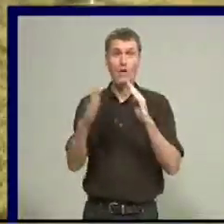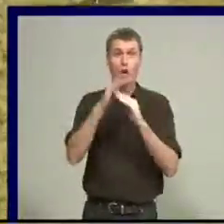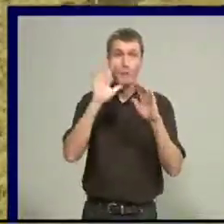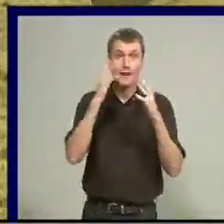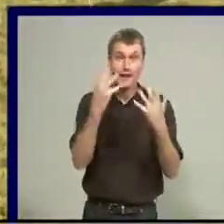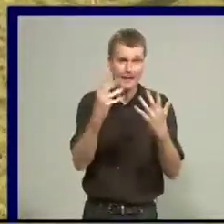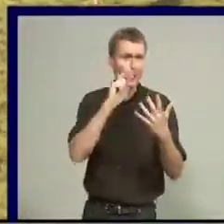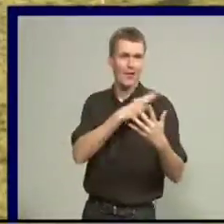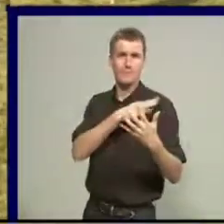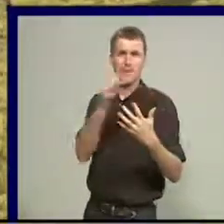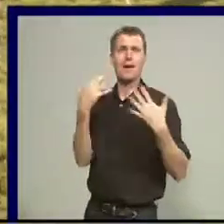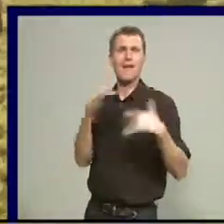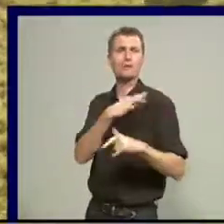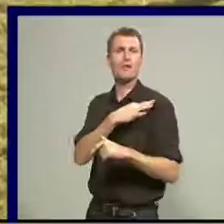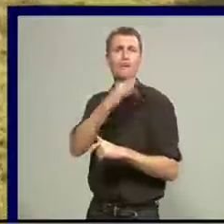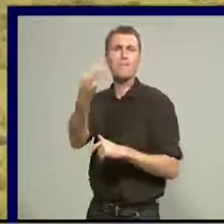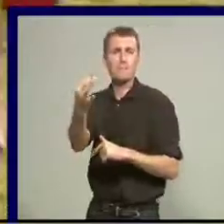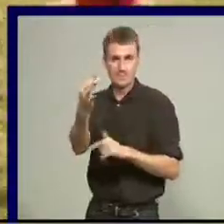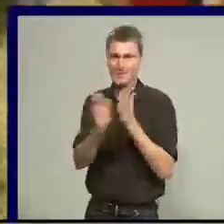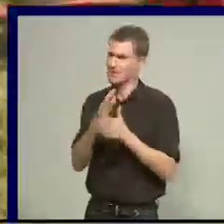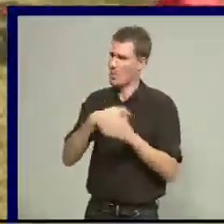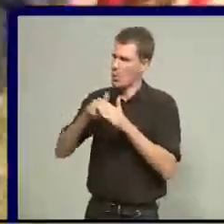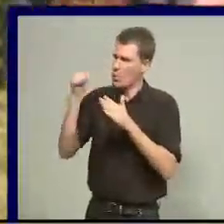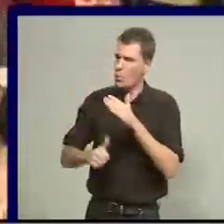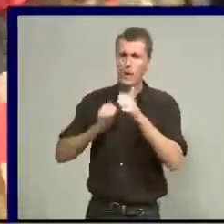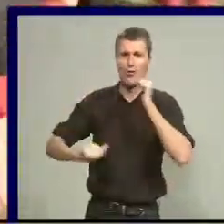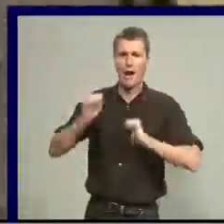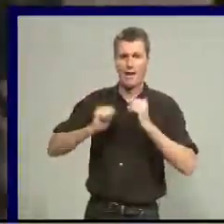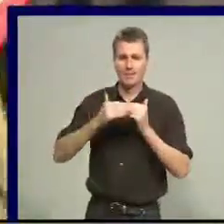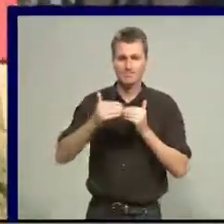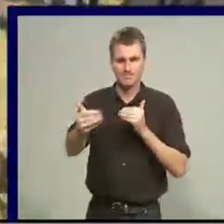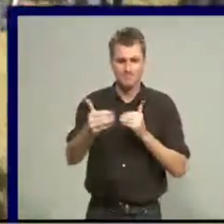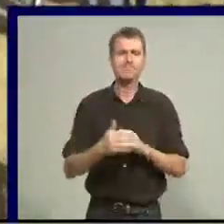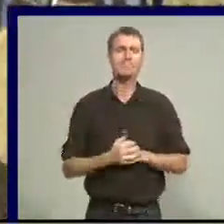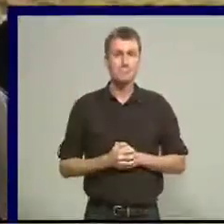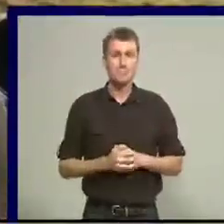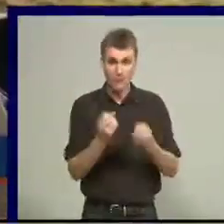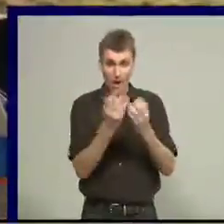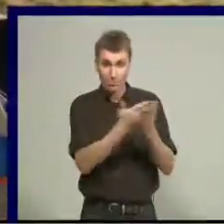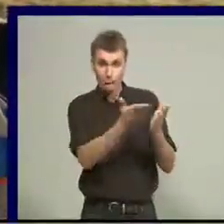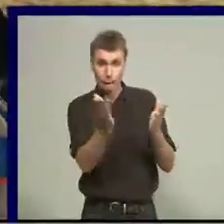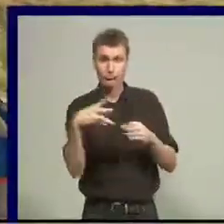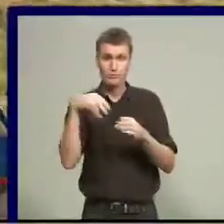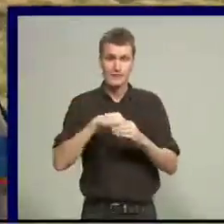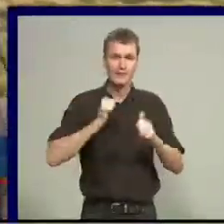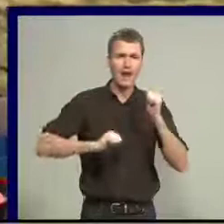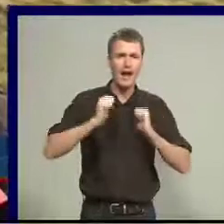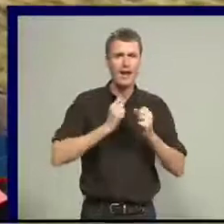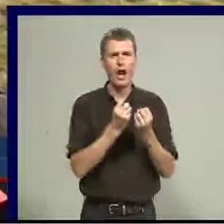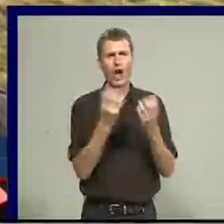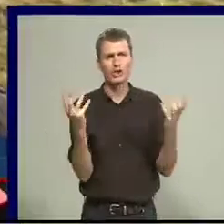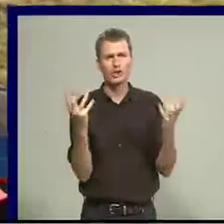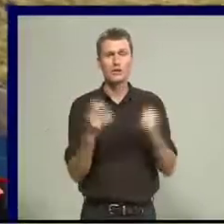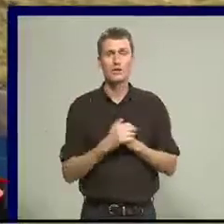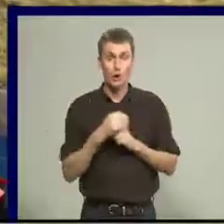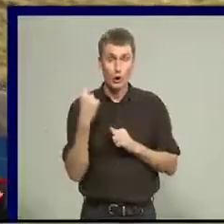round, training is only going to become harder from here. A lot of them do a lot of training and